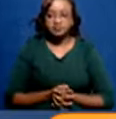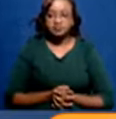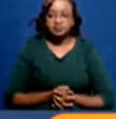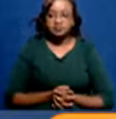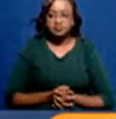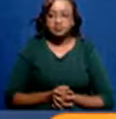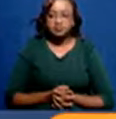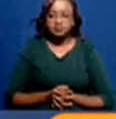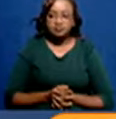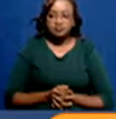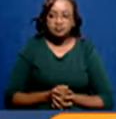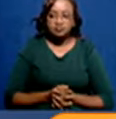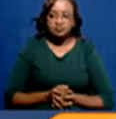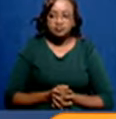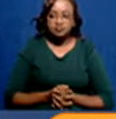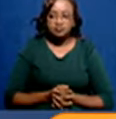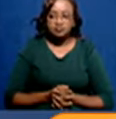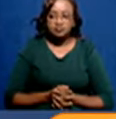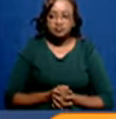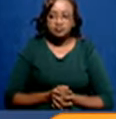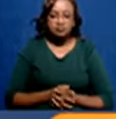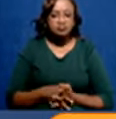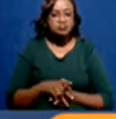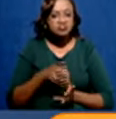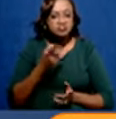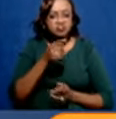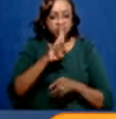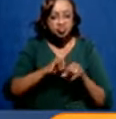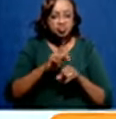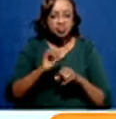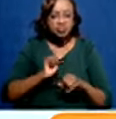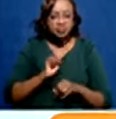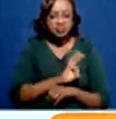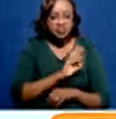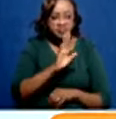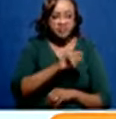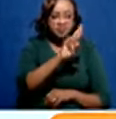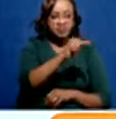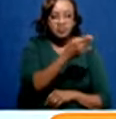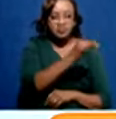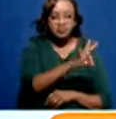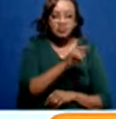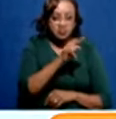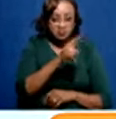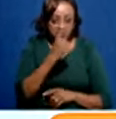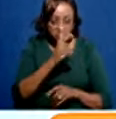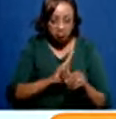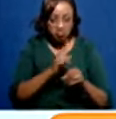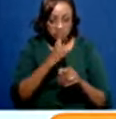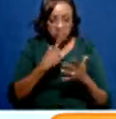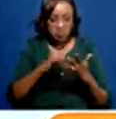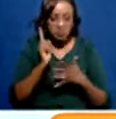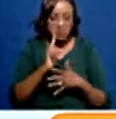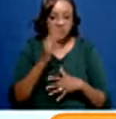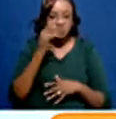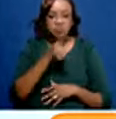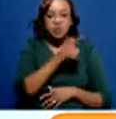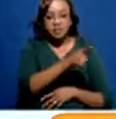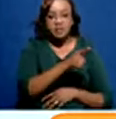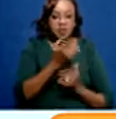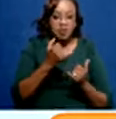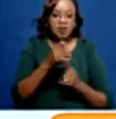Is it legal to use NHIF staff to do this? NHIF staff as it is right now actually acting SHA